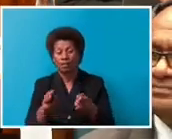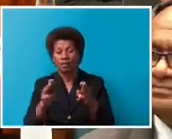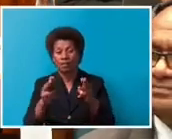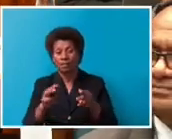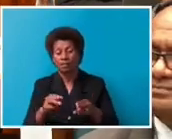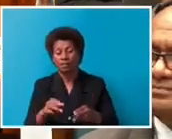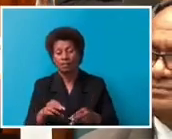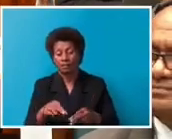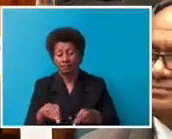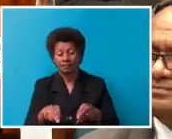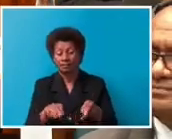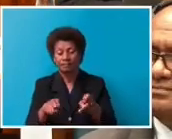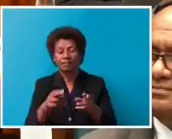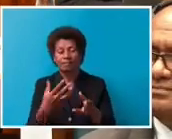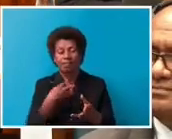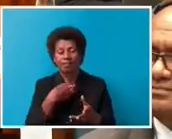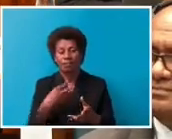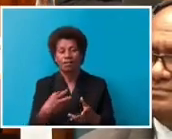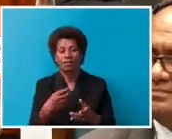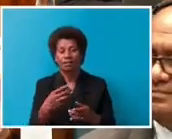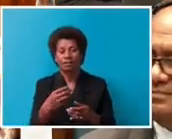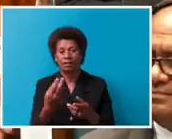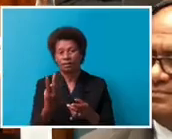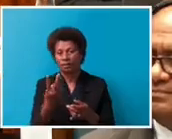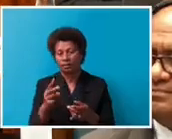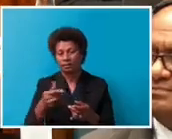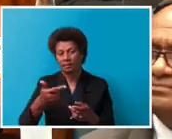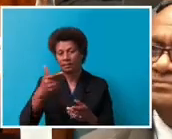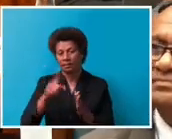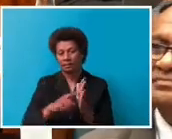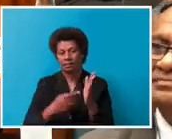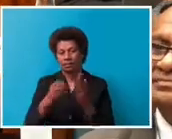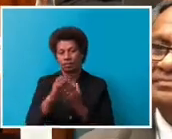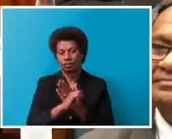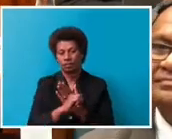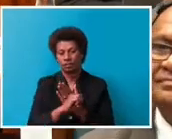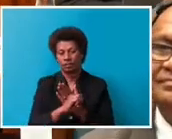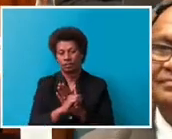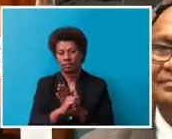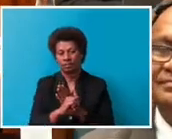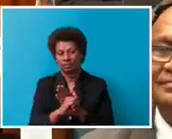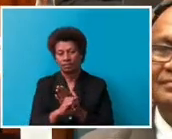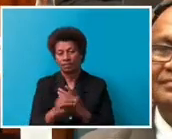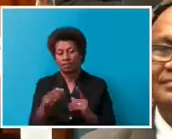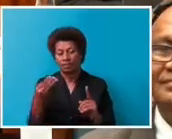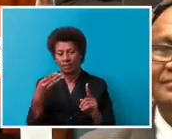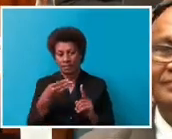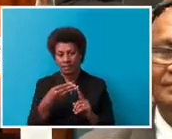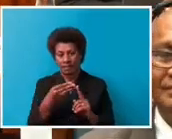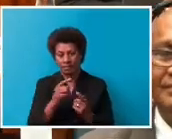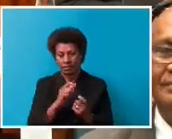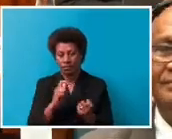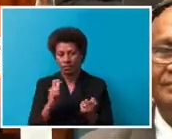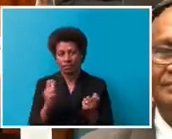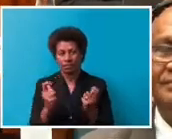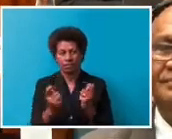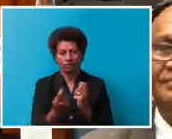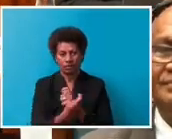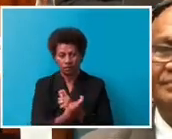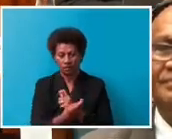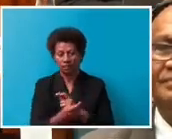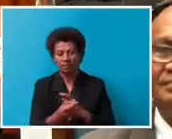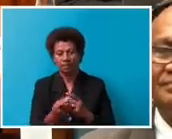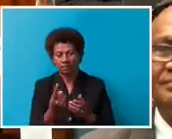be announcing in the budget on the 27th of June. There is a major transformation that is happening